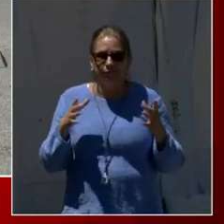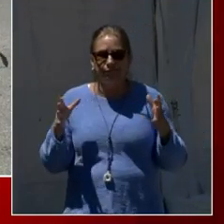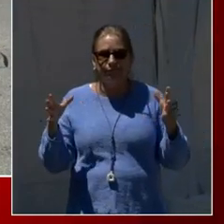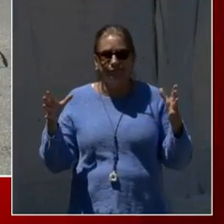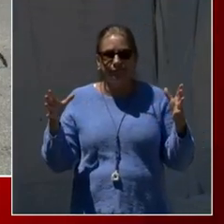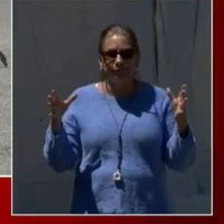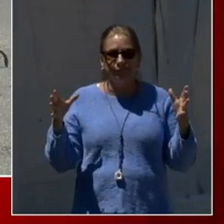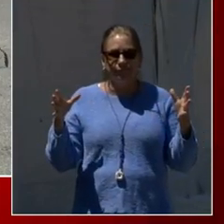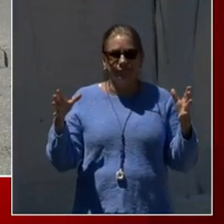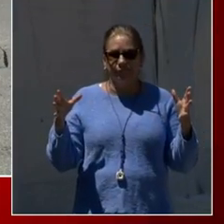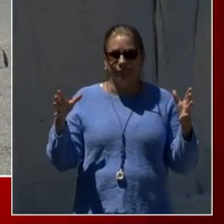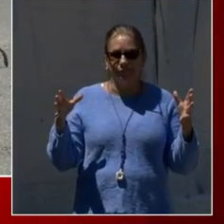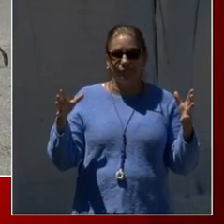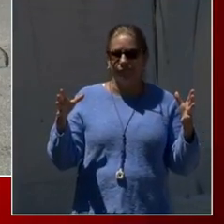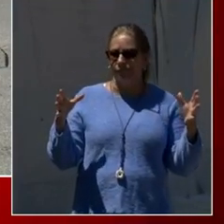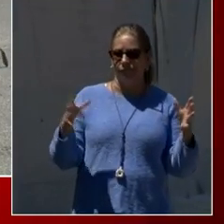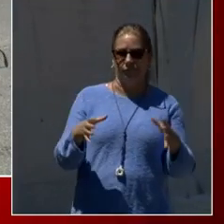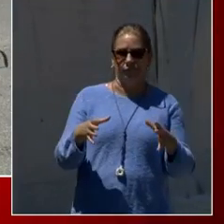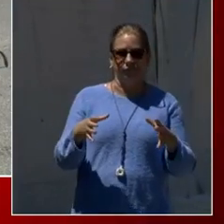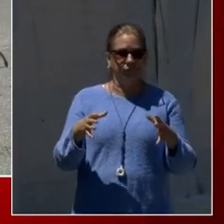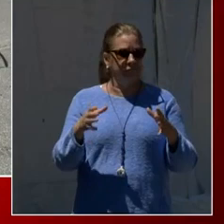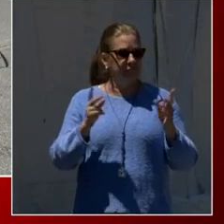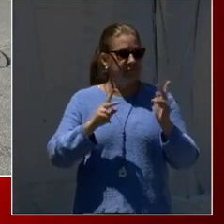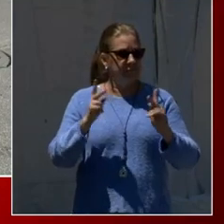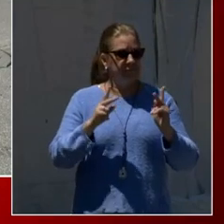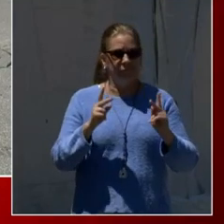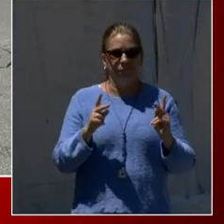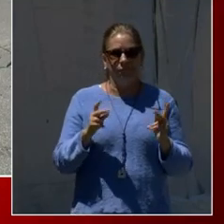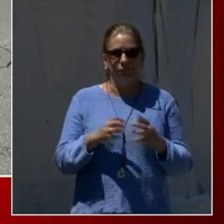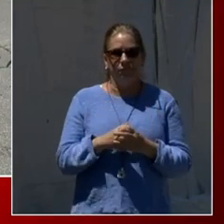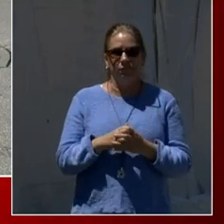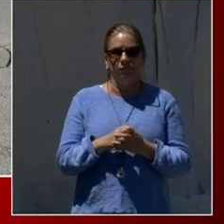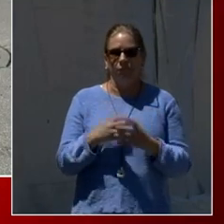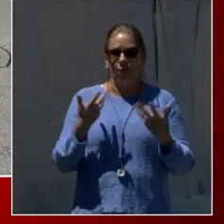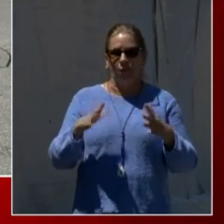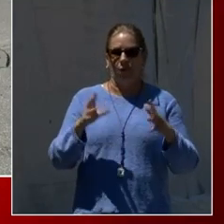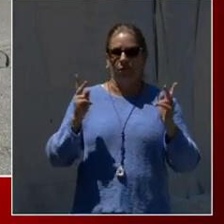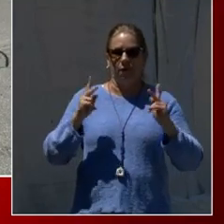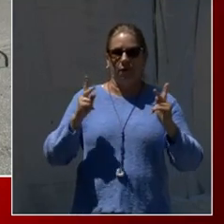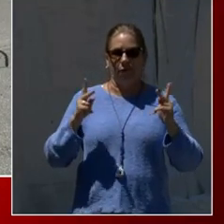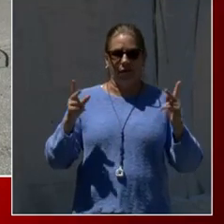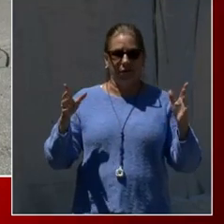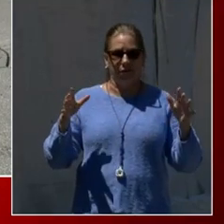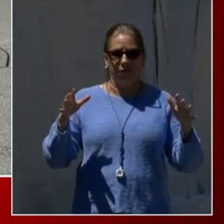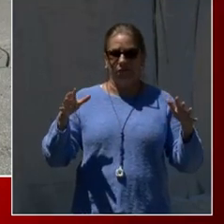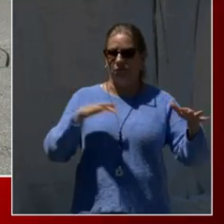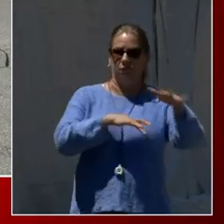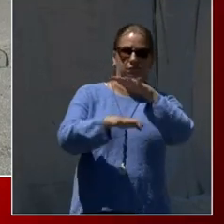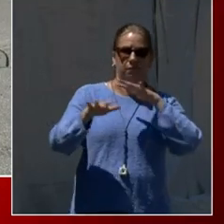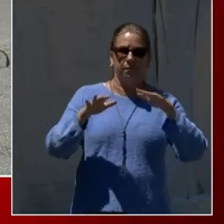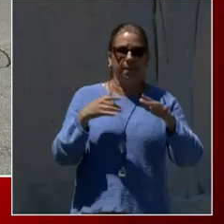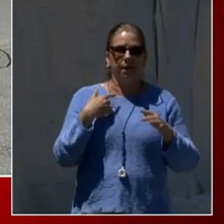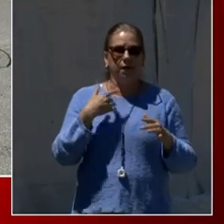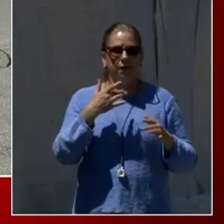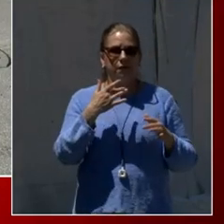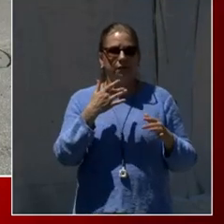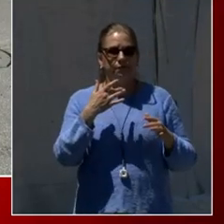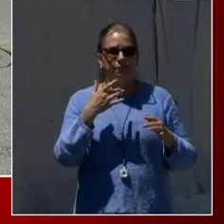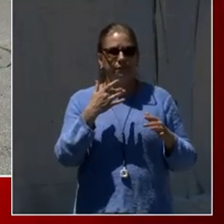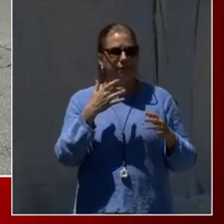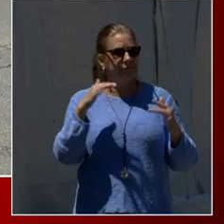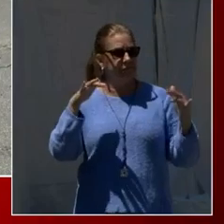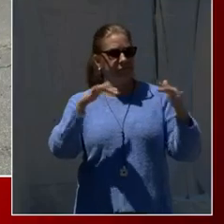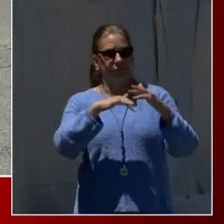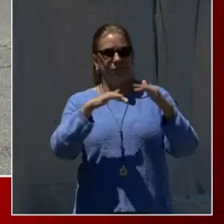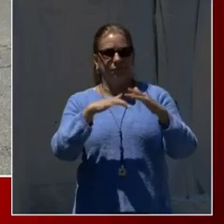in or out test data that is traced back to these mass gatherings in the protest? If